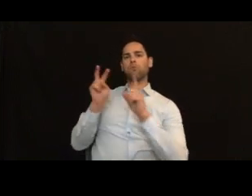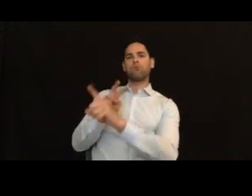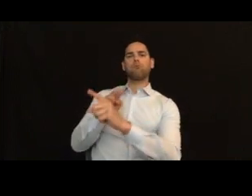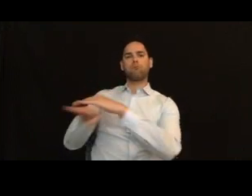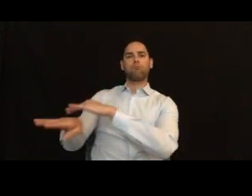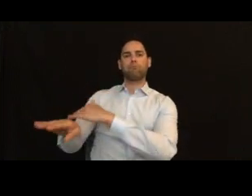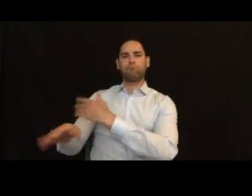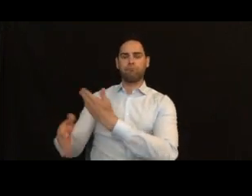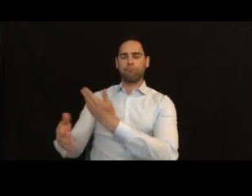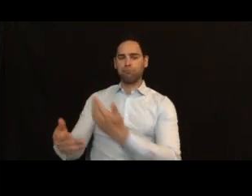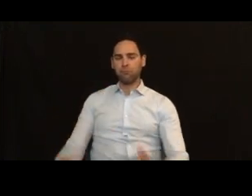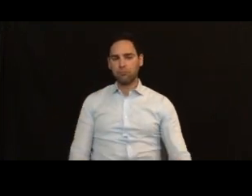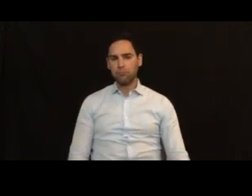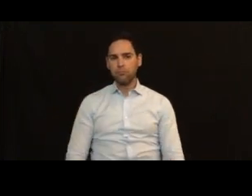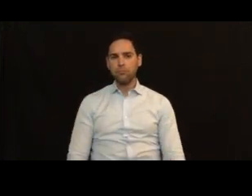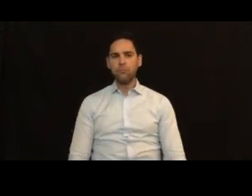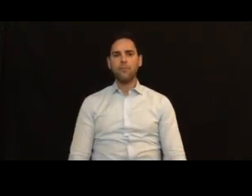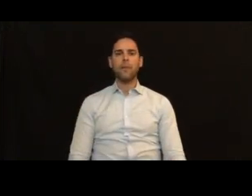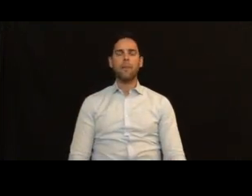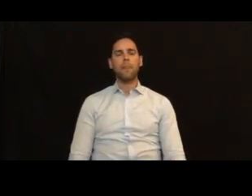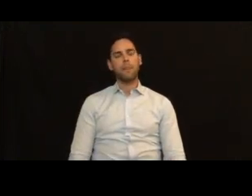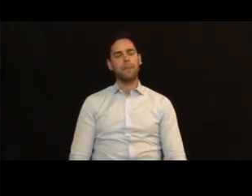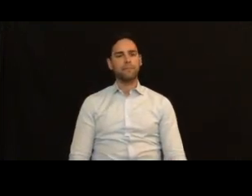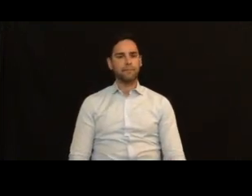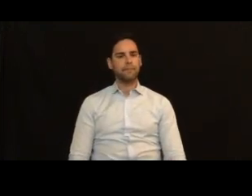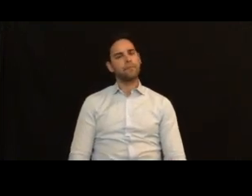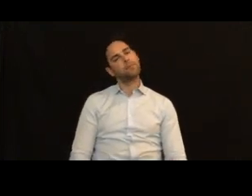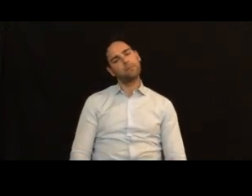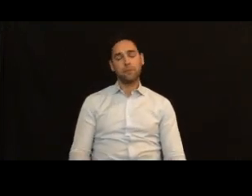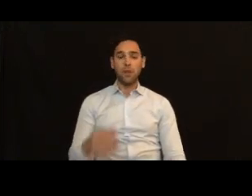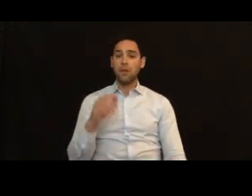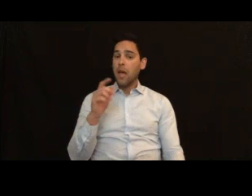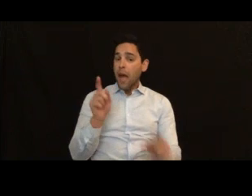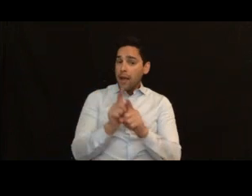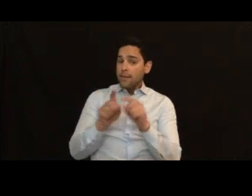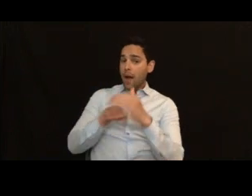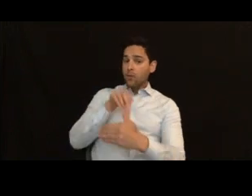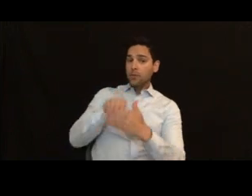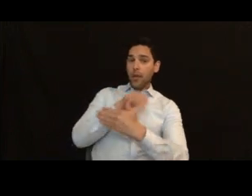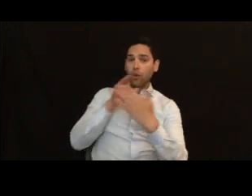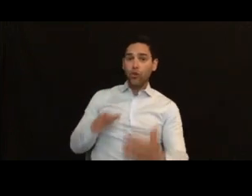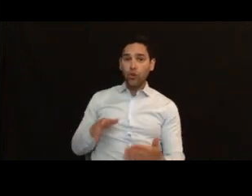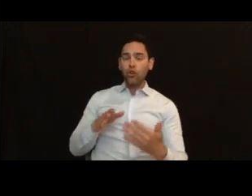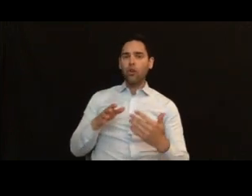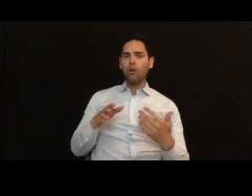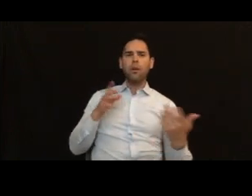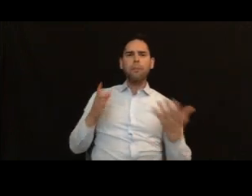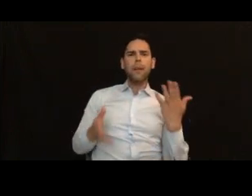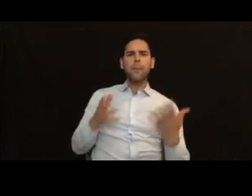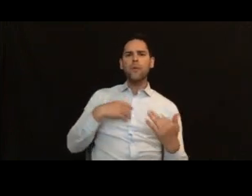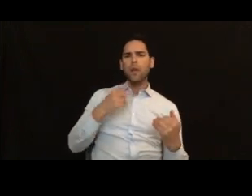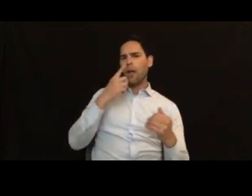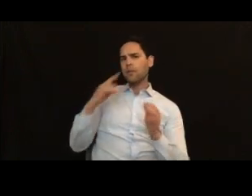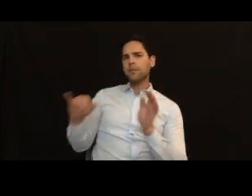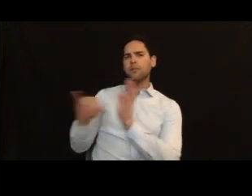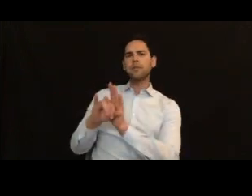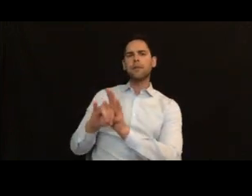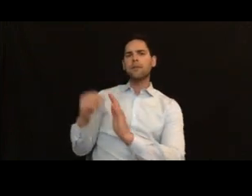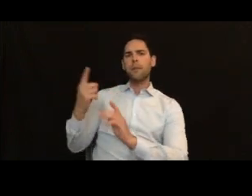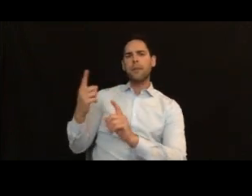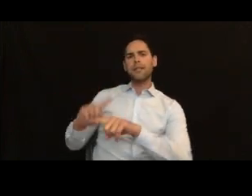the discussion might have the benefit of you are able to see something that is different from your